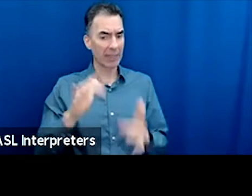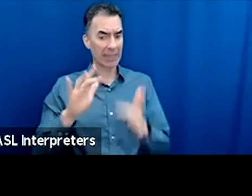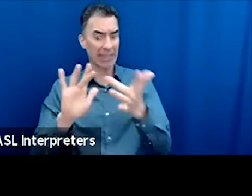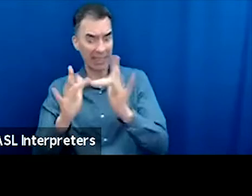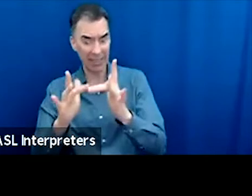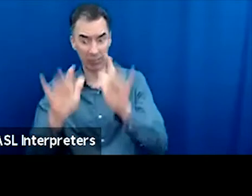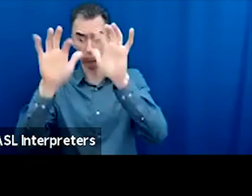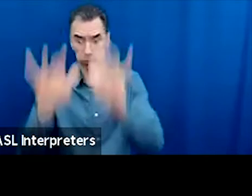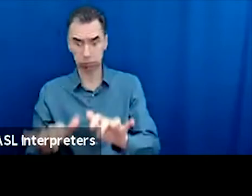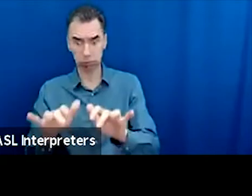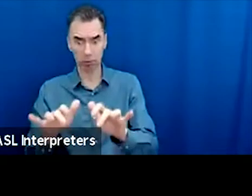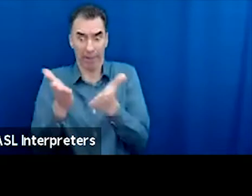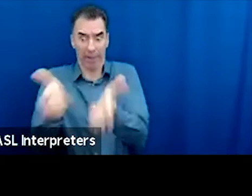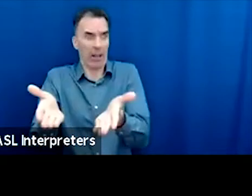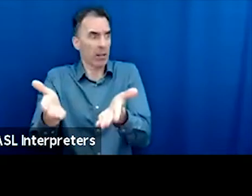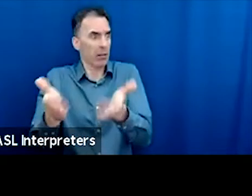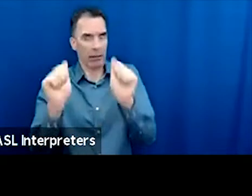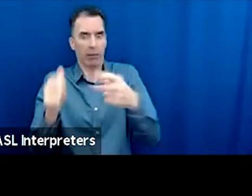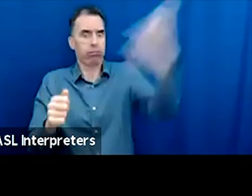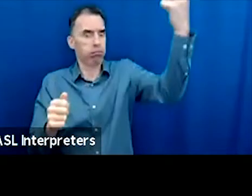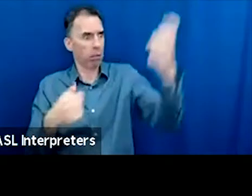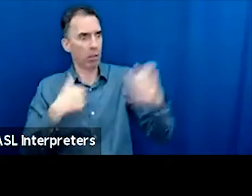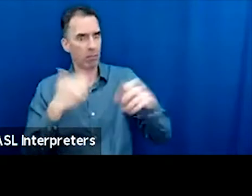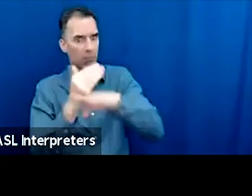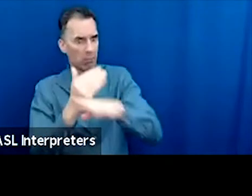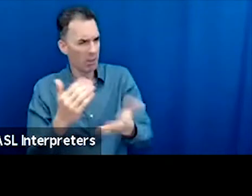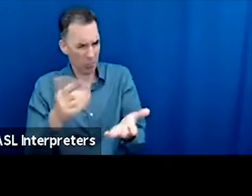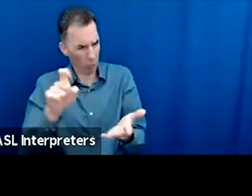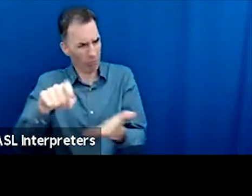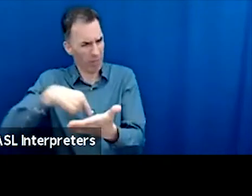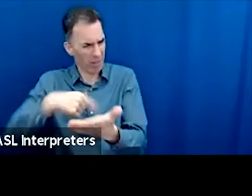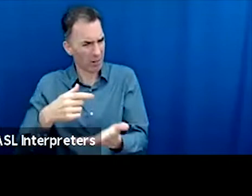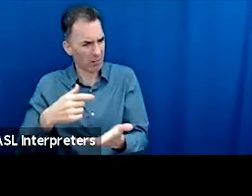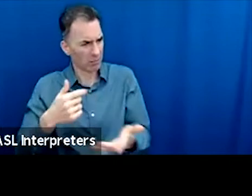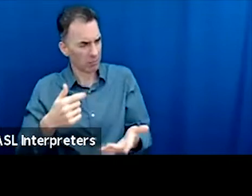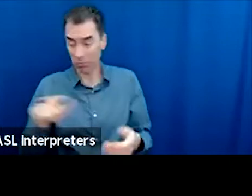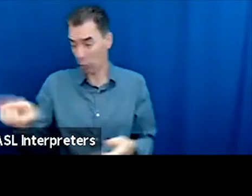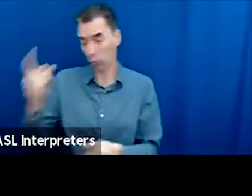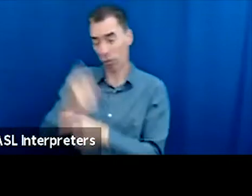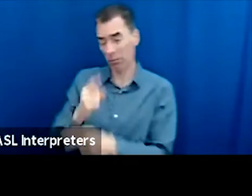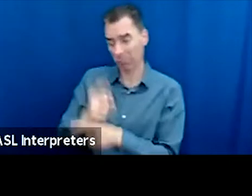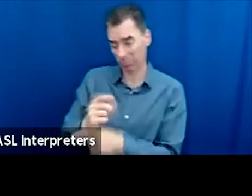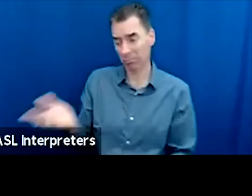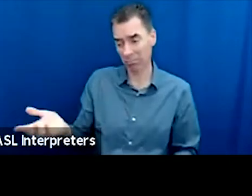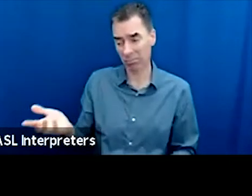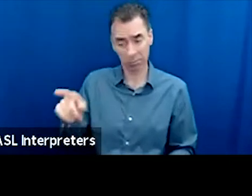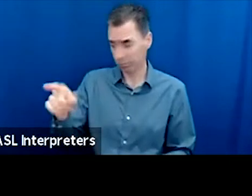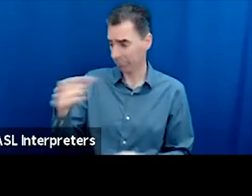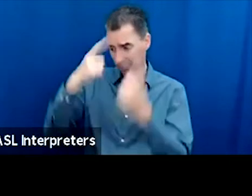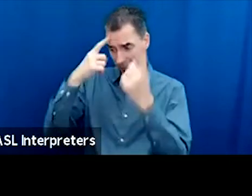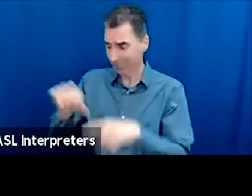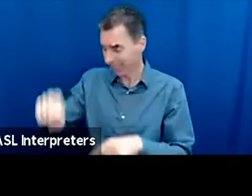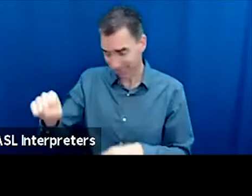let's say, because you spend so many hours developing. Is that not the case? I mean, again, I'm fairly new to this. No, you're absolutely right. No, you're absolutely right. I